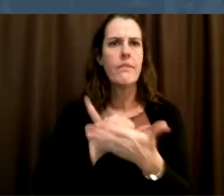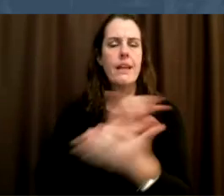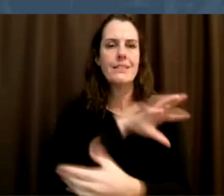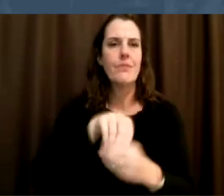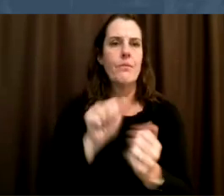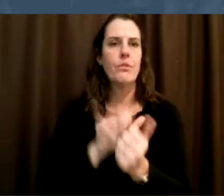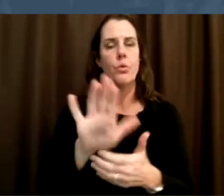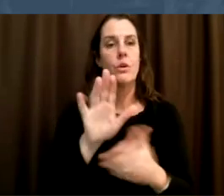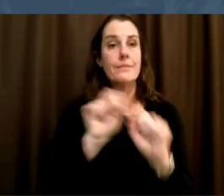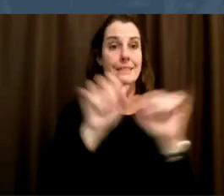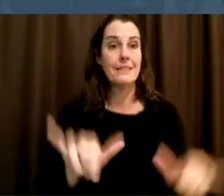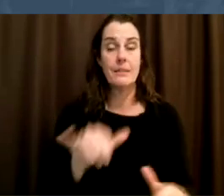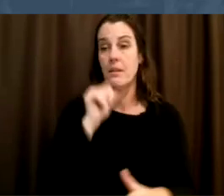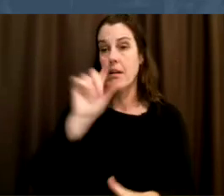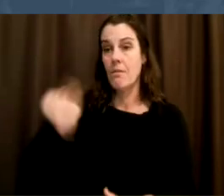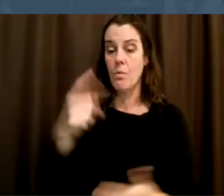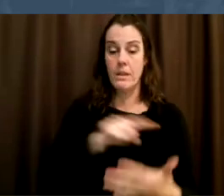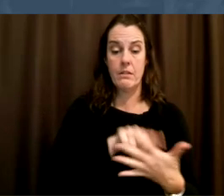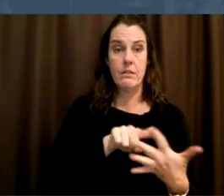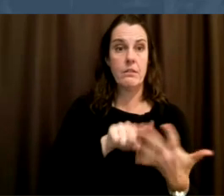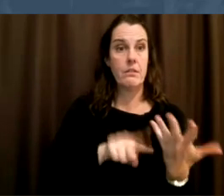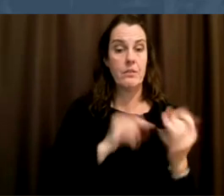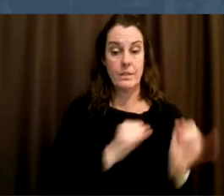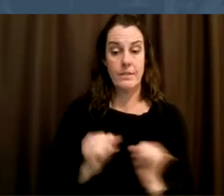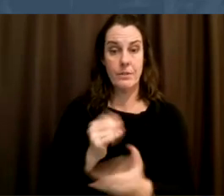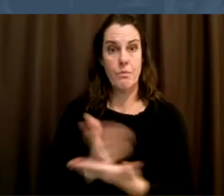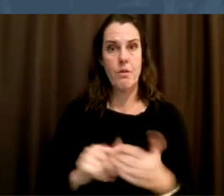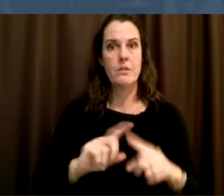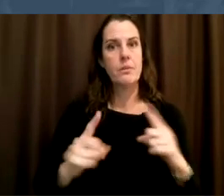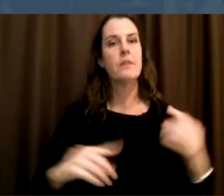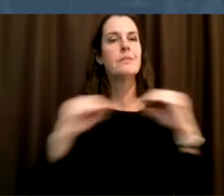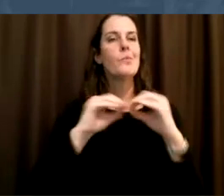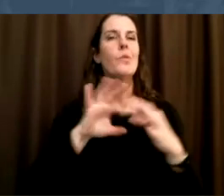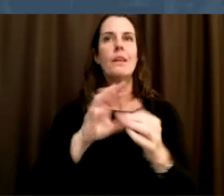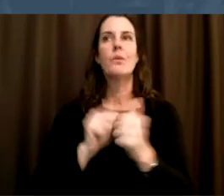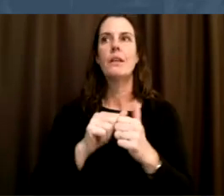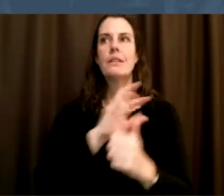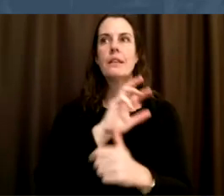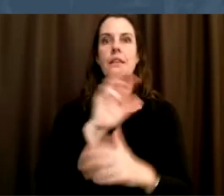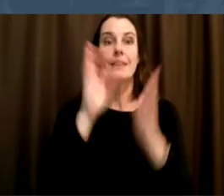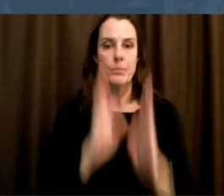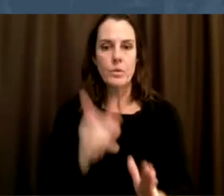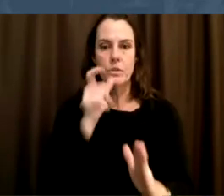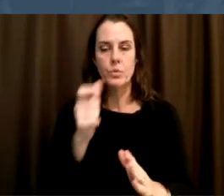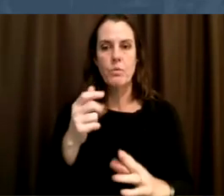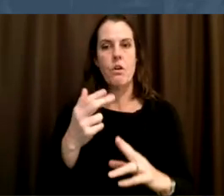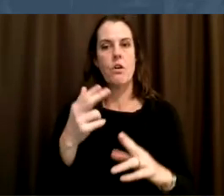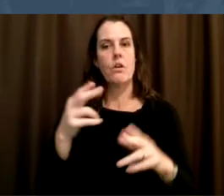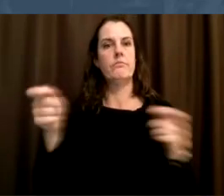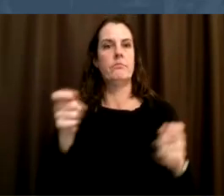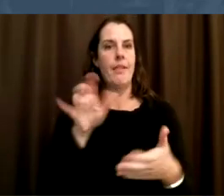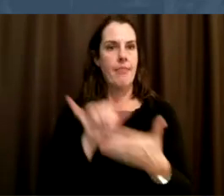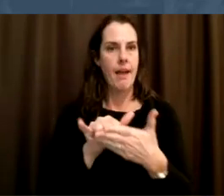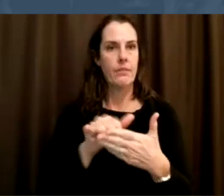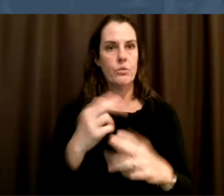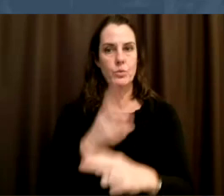to remember that it's not just those individual components, but it's more about the personnel who are implementing those control procedures. Let's say,